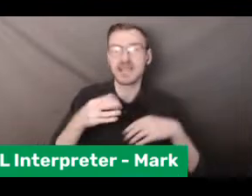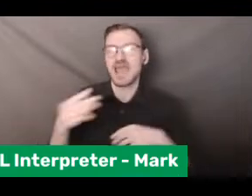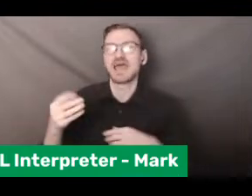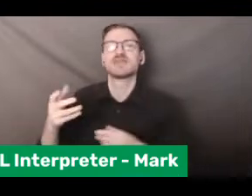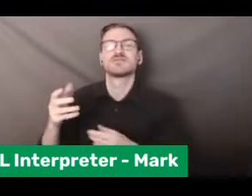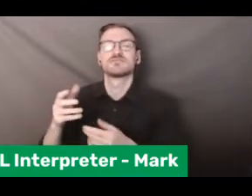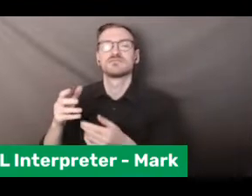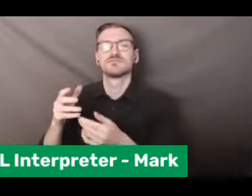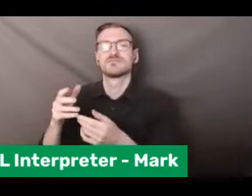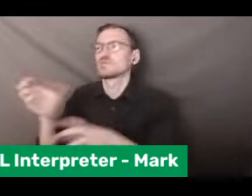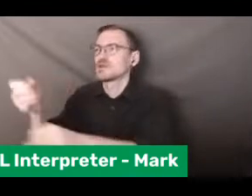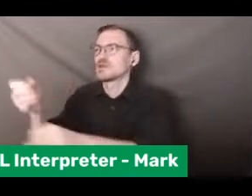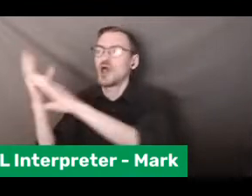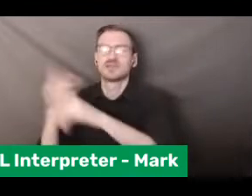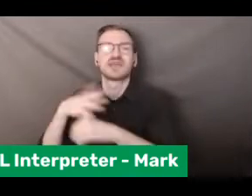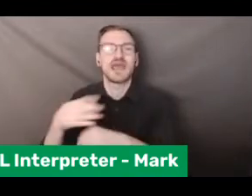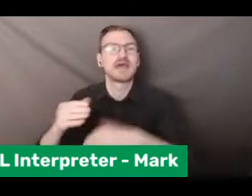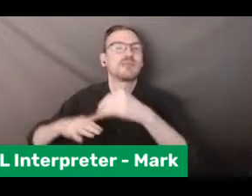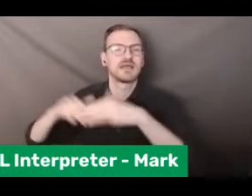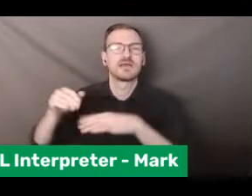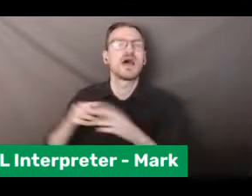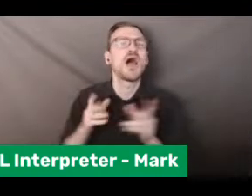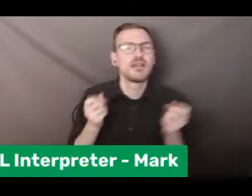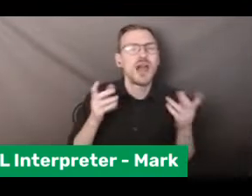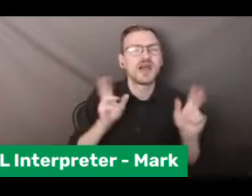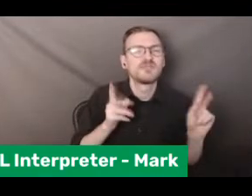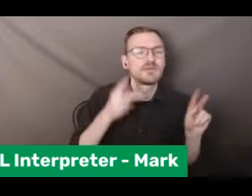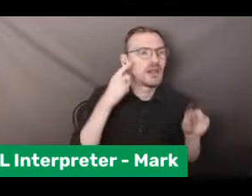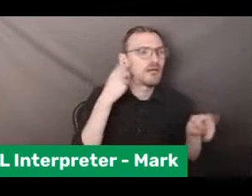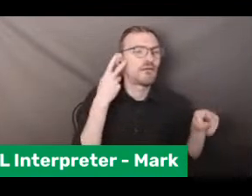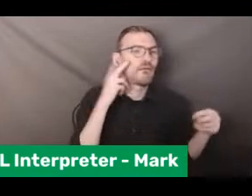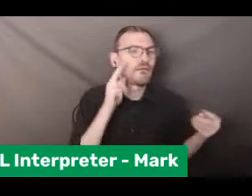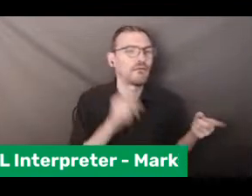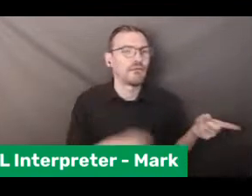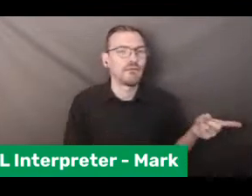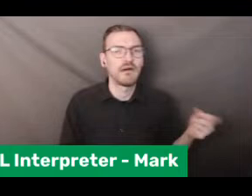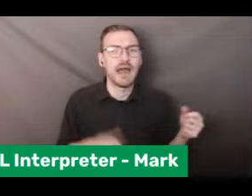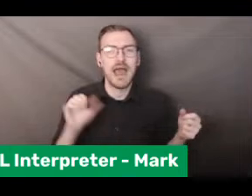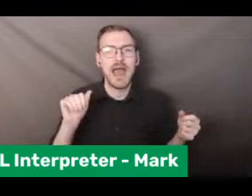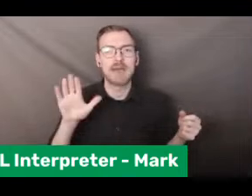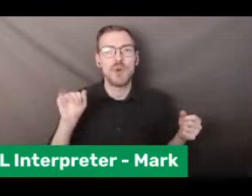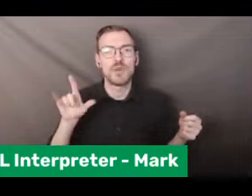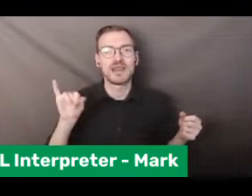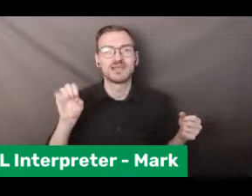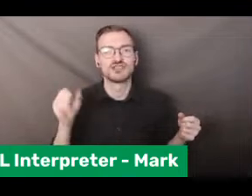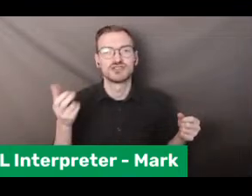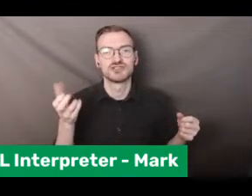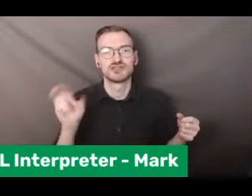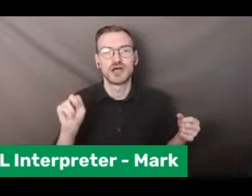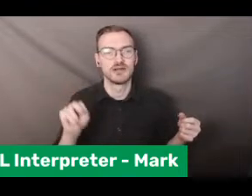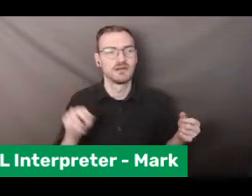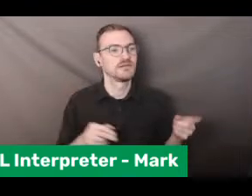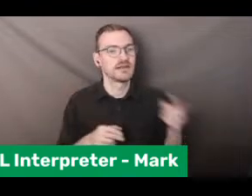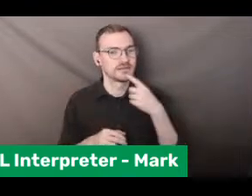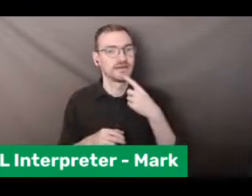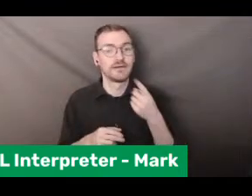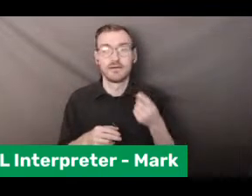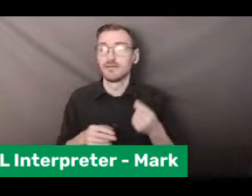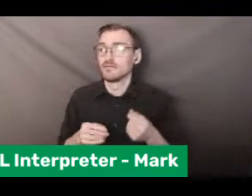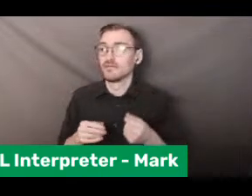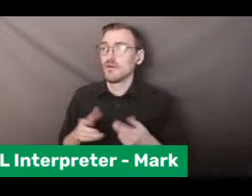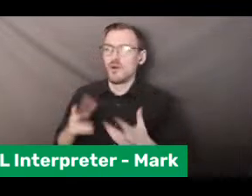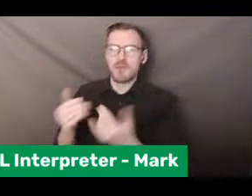like, a lot of people misread abolition and think it's just burn it all down. No, it's not. It's burn it down, but it's rebuild it up